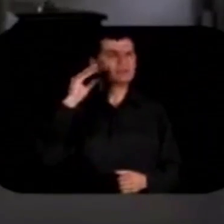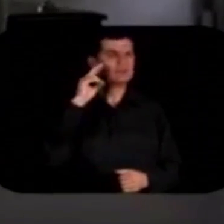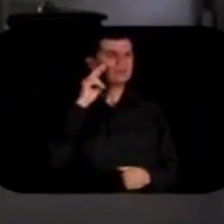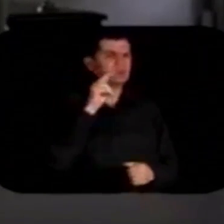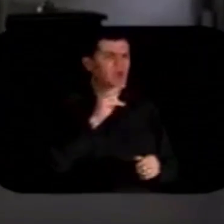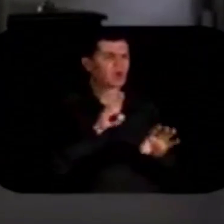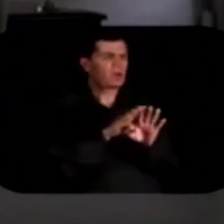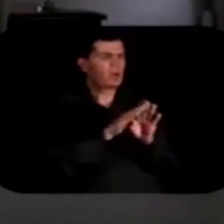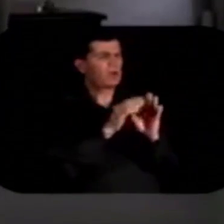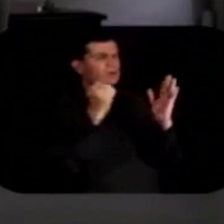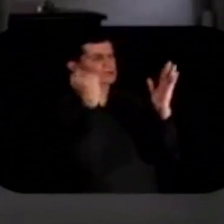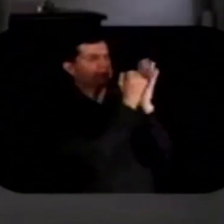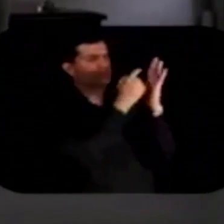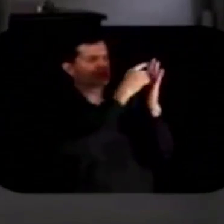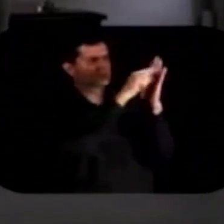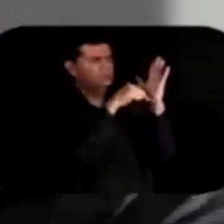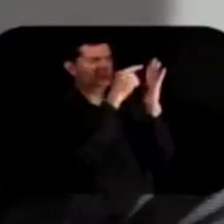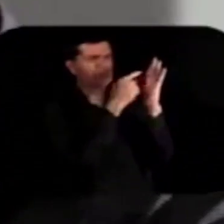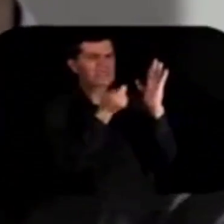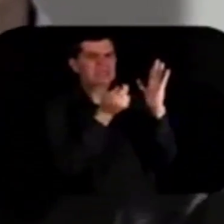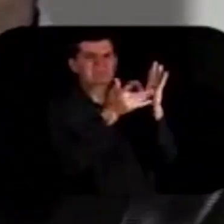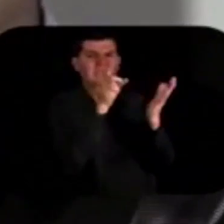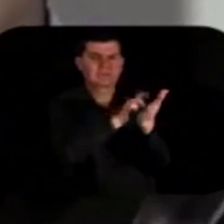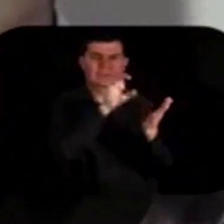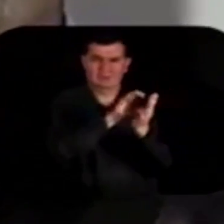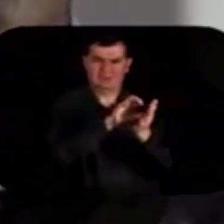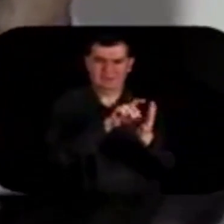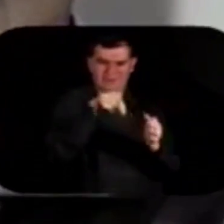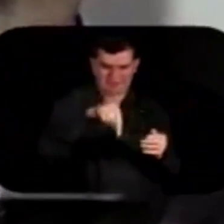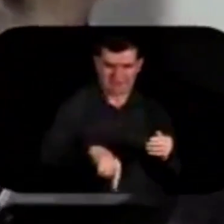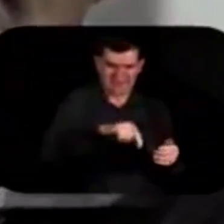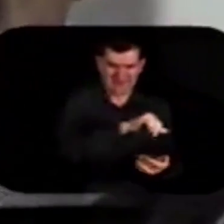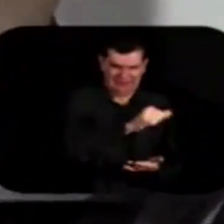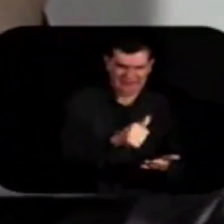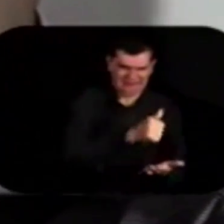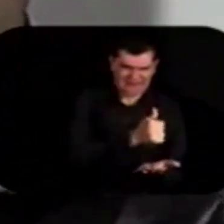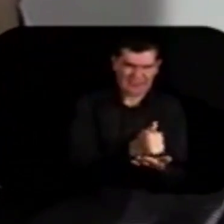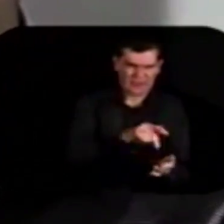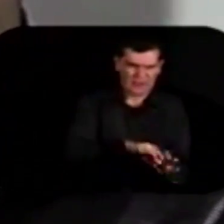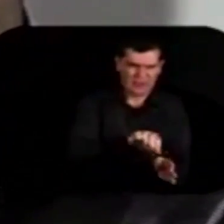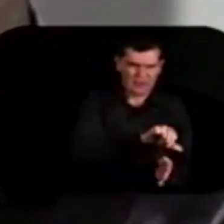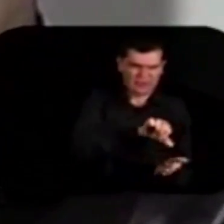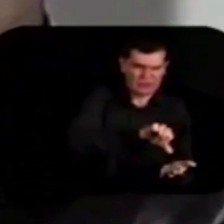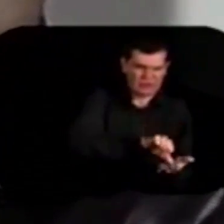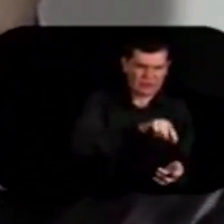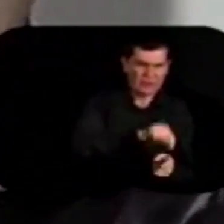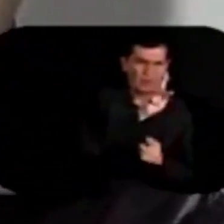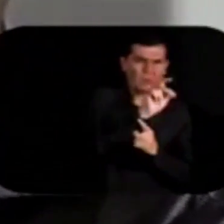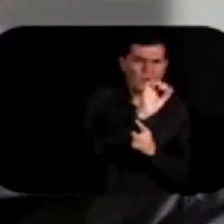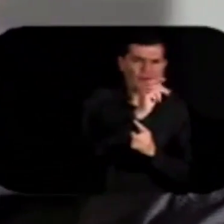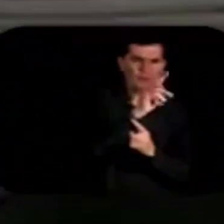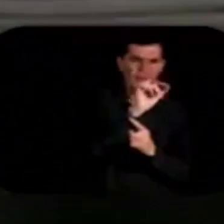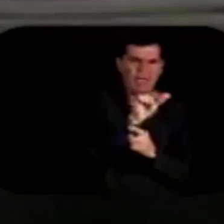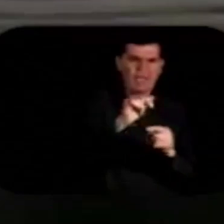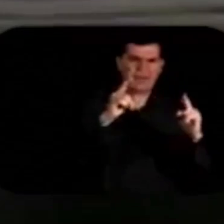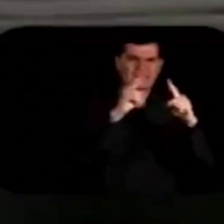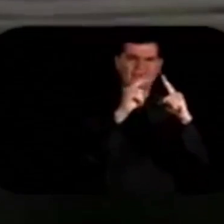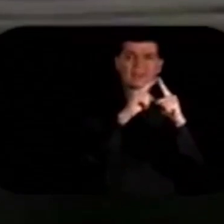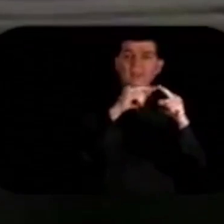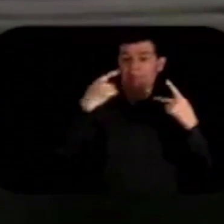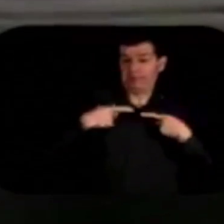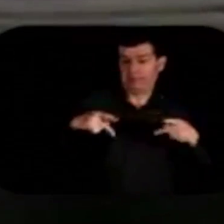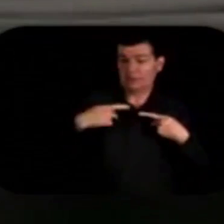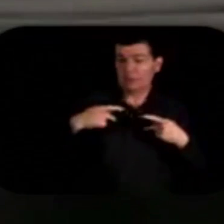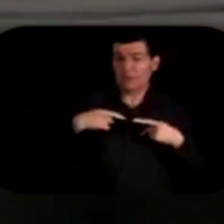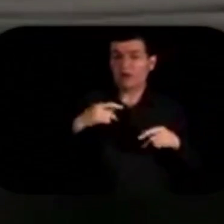So while we are on this, I'd like to see about the disability issue in the downtown area near the